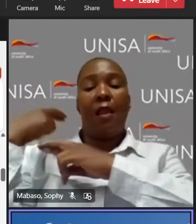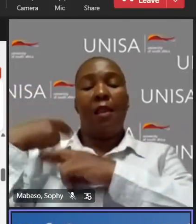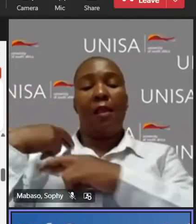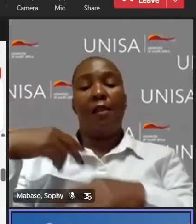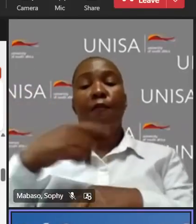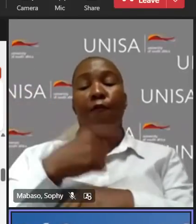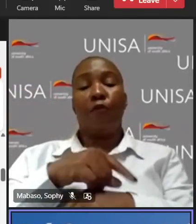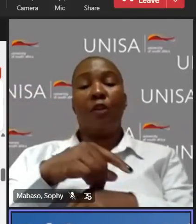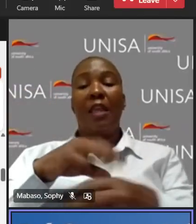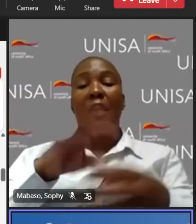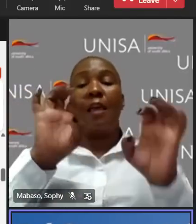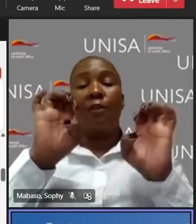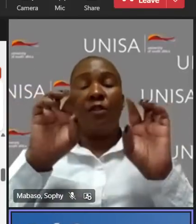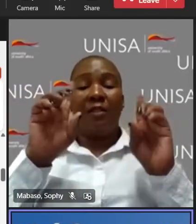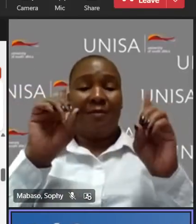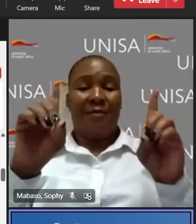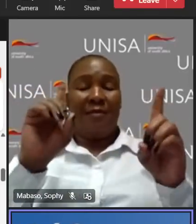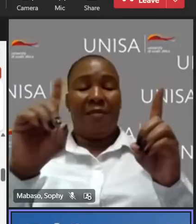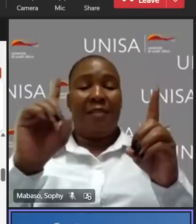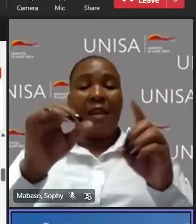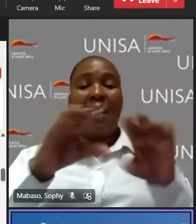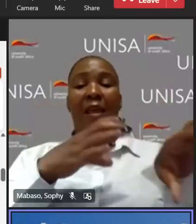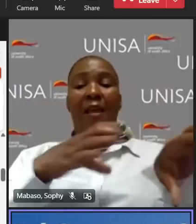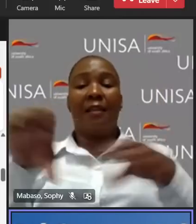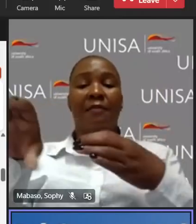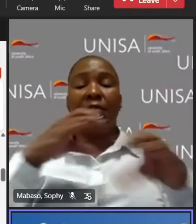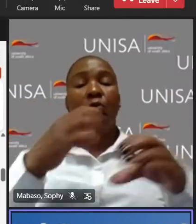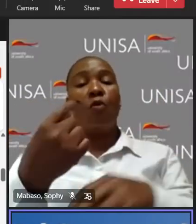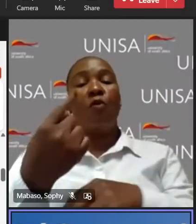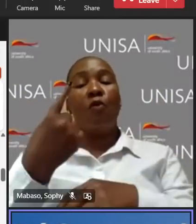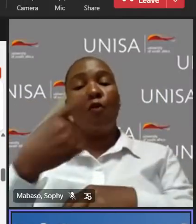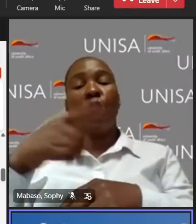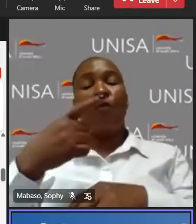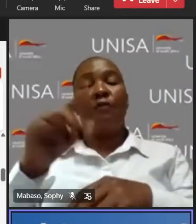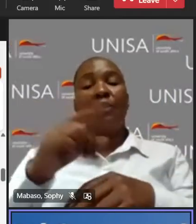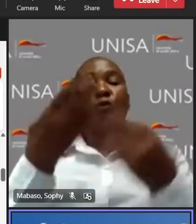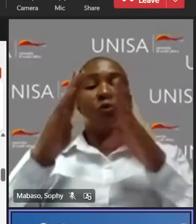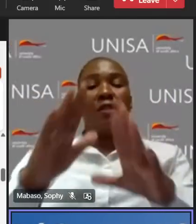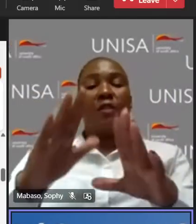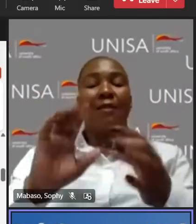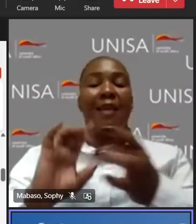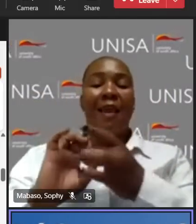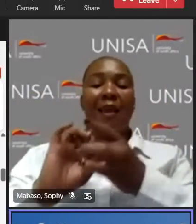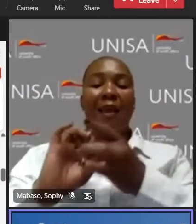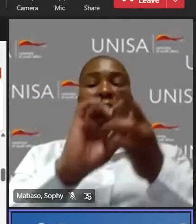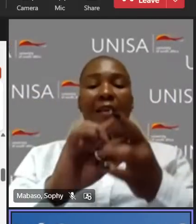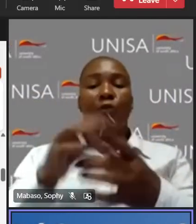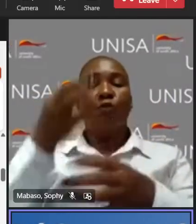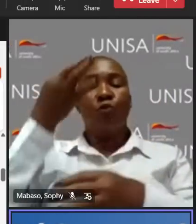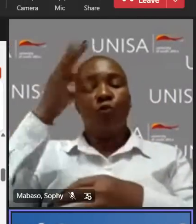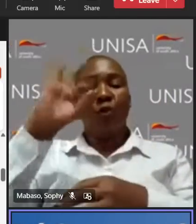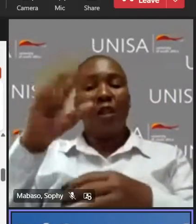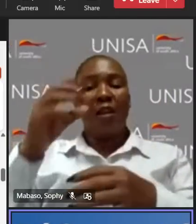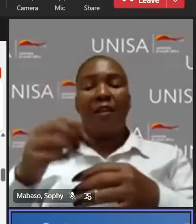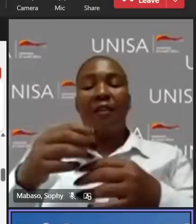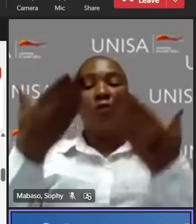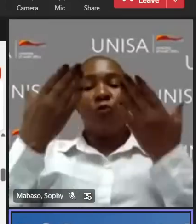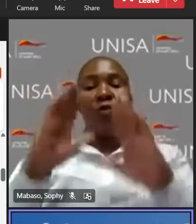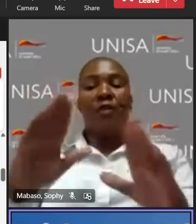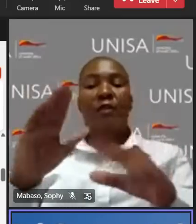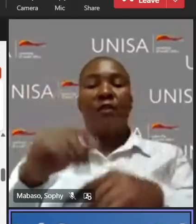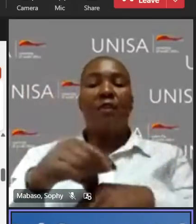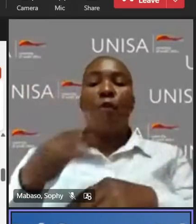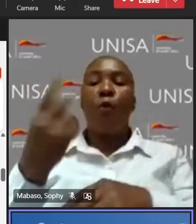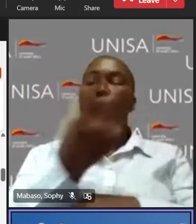co-curriculum activities of the students. This relates to student governance matters, but